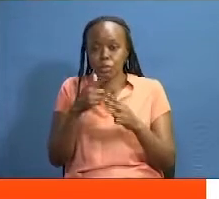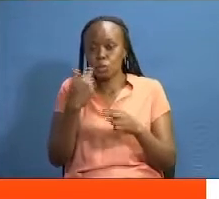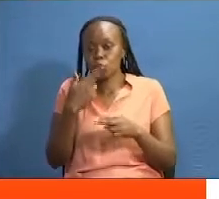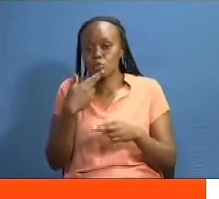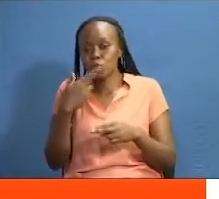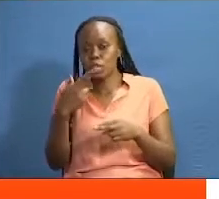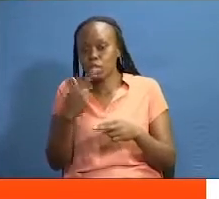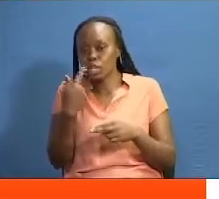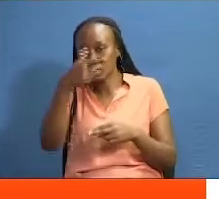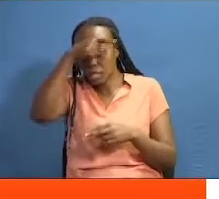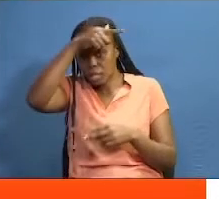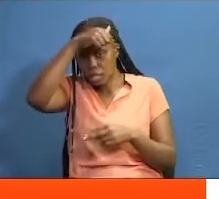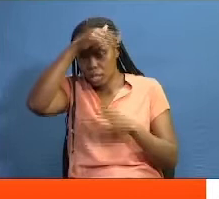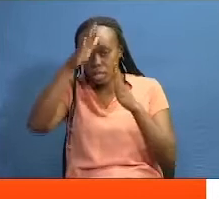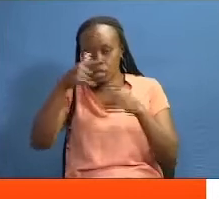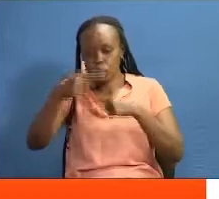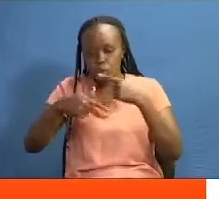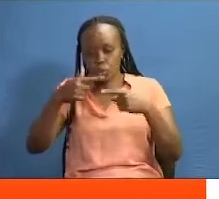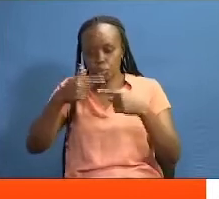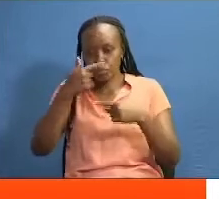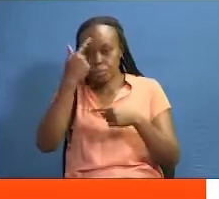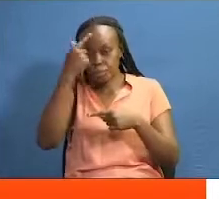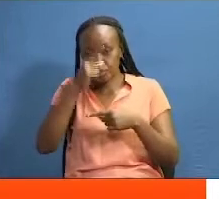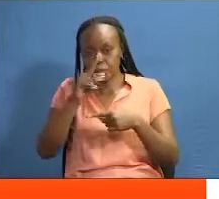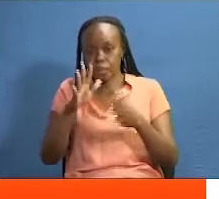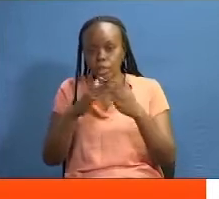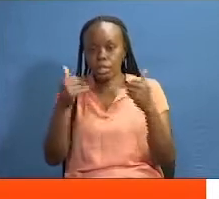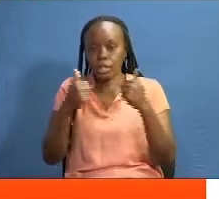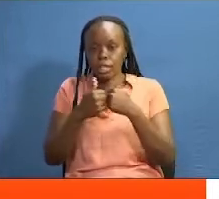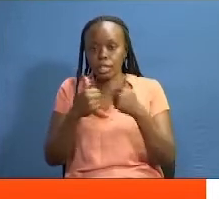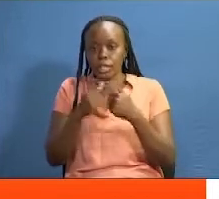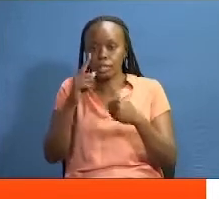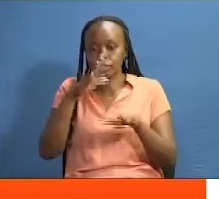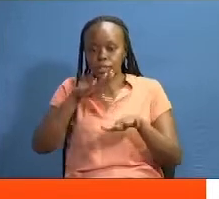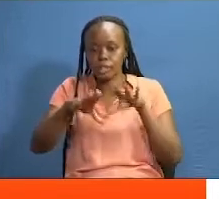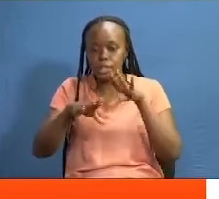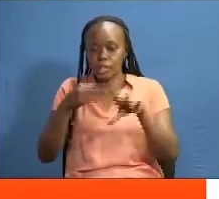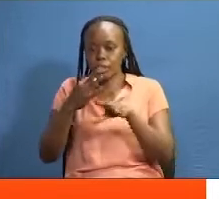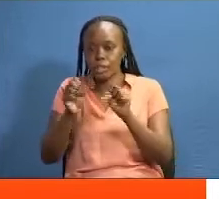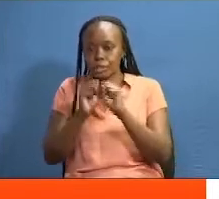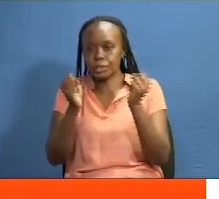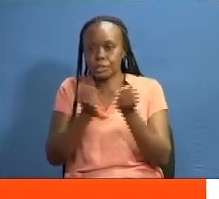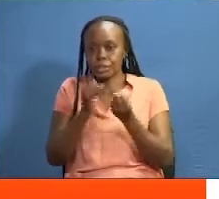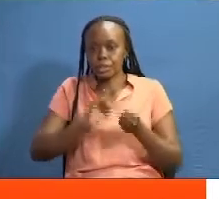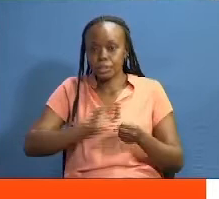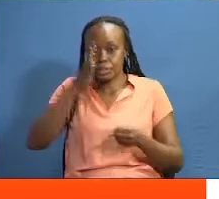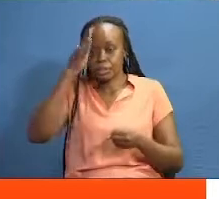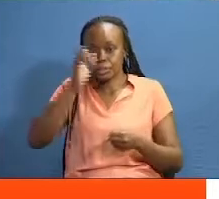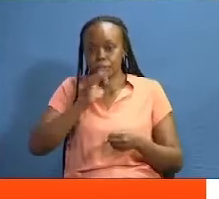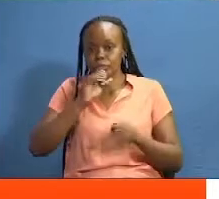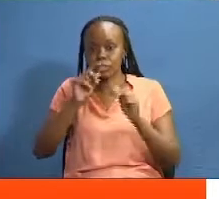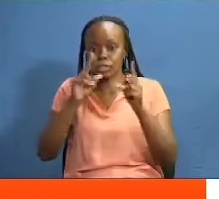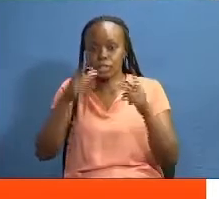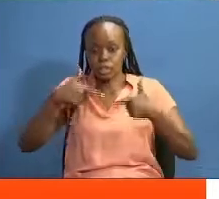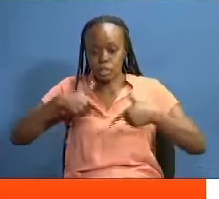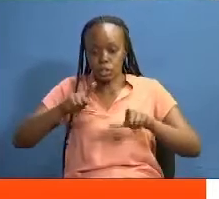because they have just graduated and went for the festive seasons, have they passed the first step of taking a break? I think that is okay. Sure. Let them go